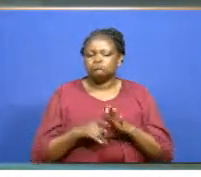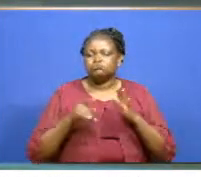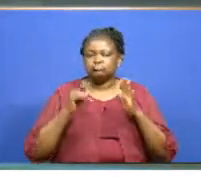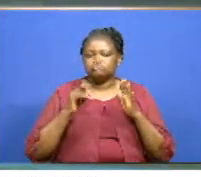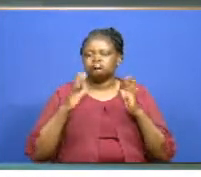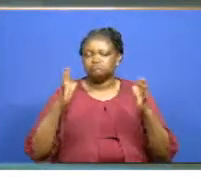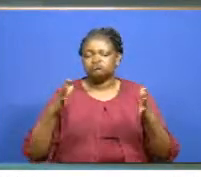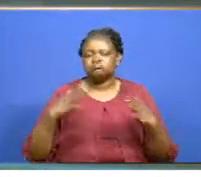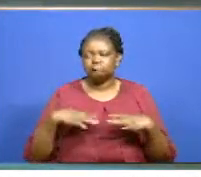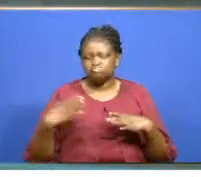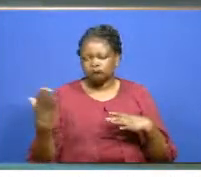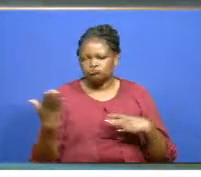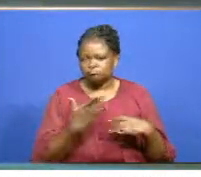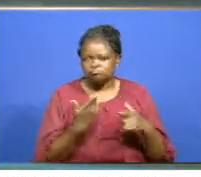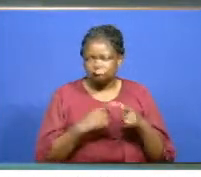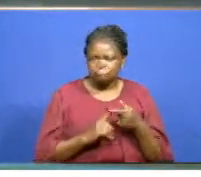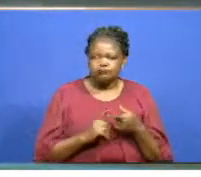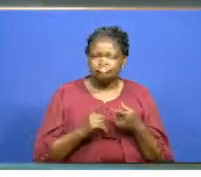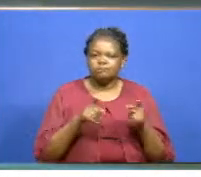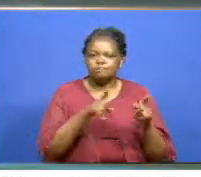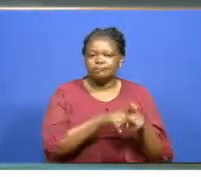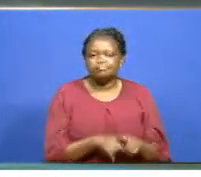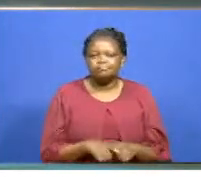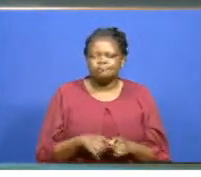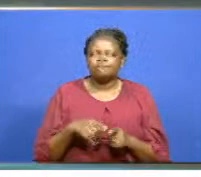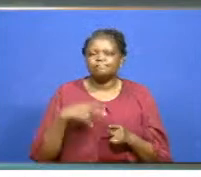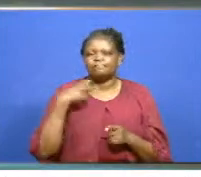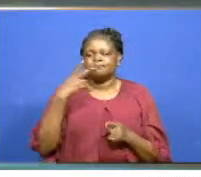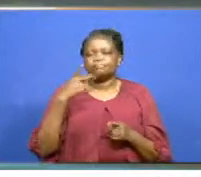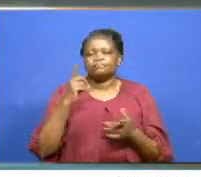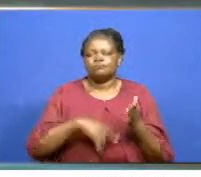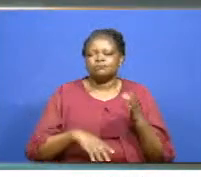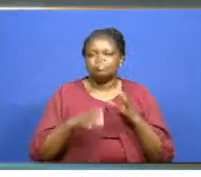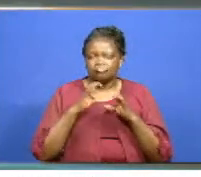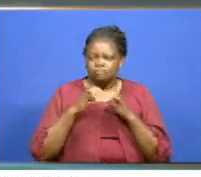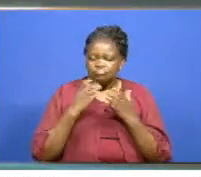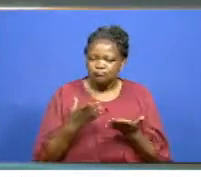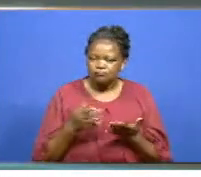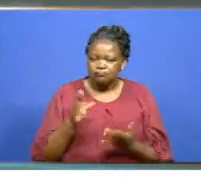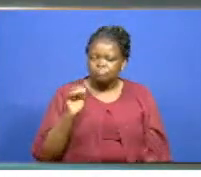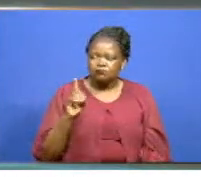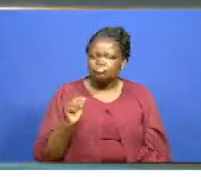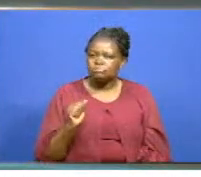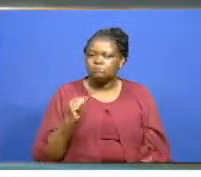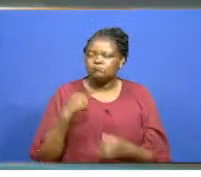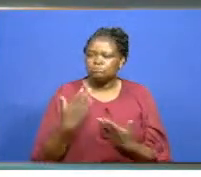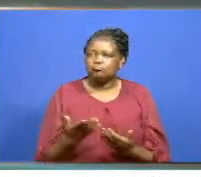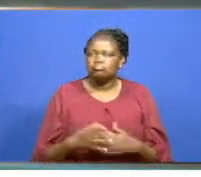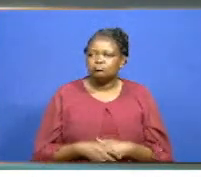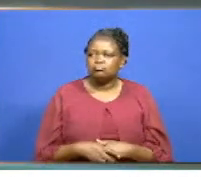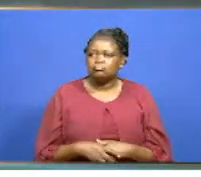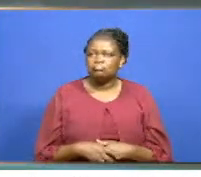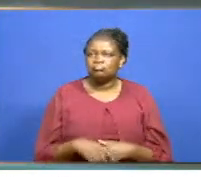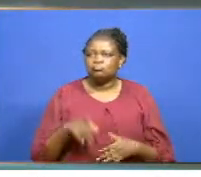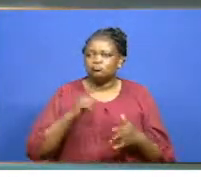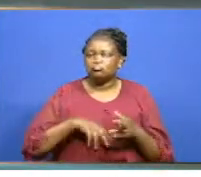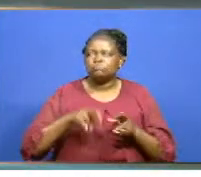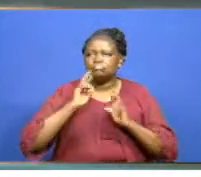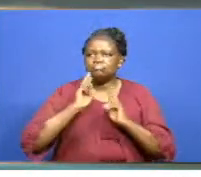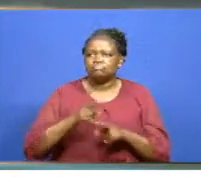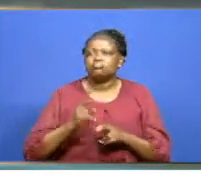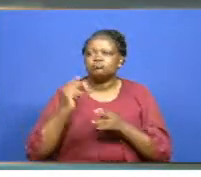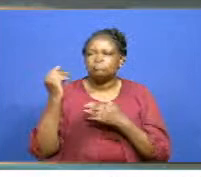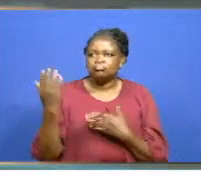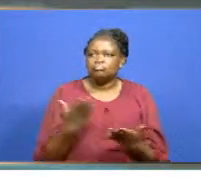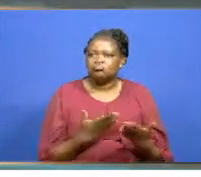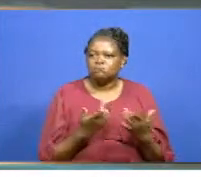go. We're also going to see what the conversation around UDA in terms of what the results will bring, what